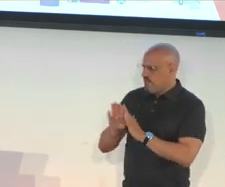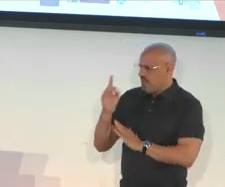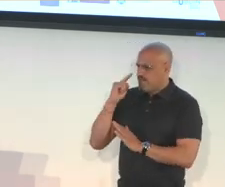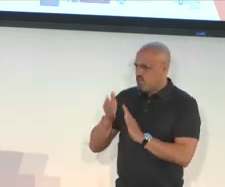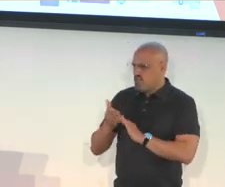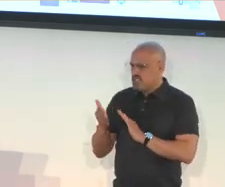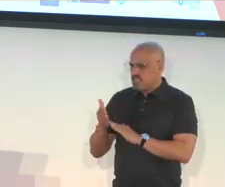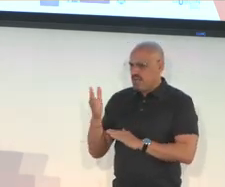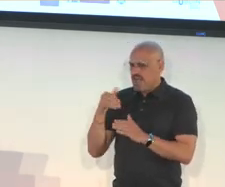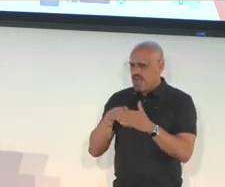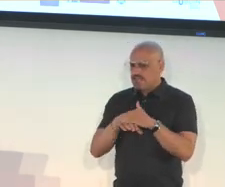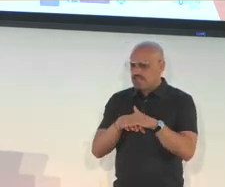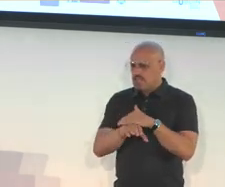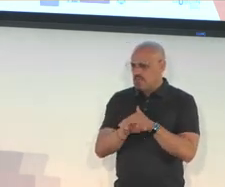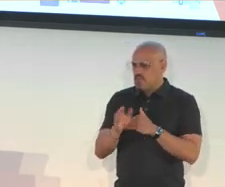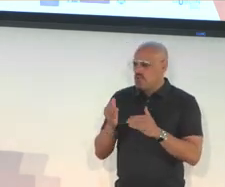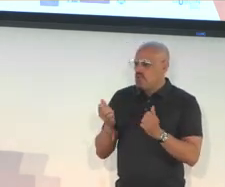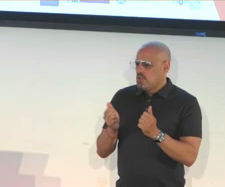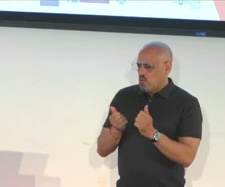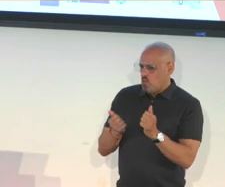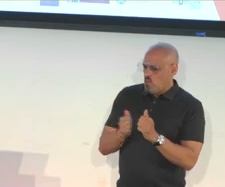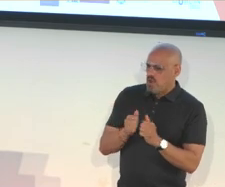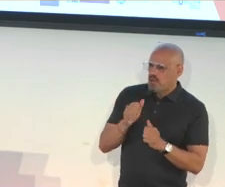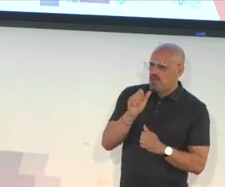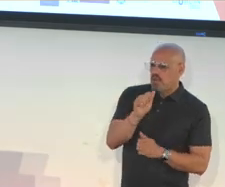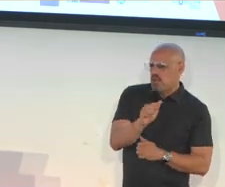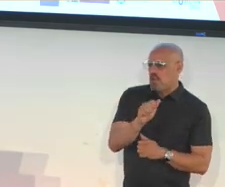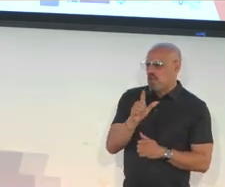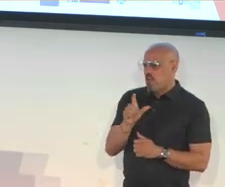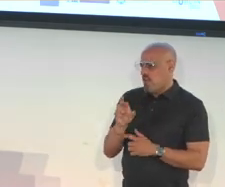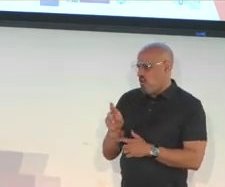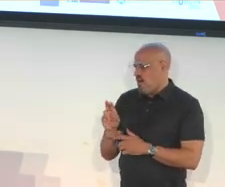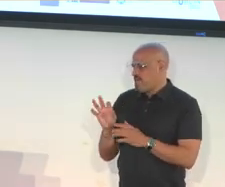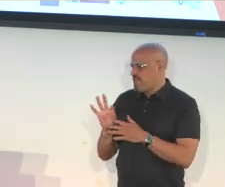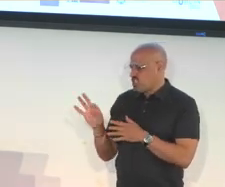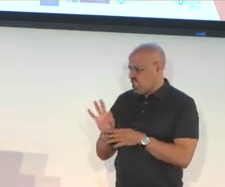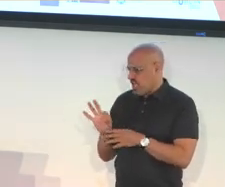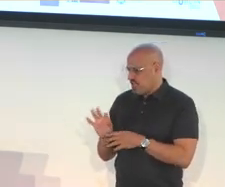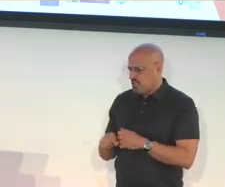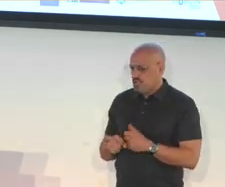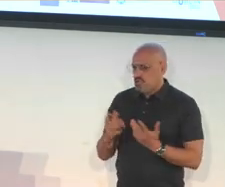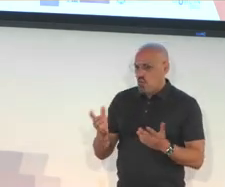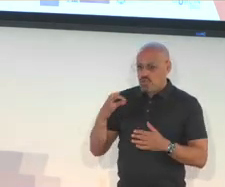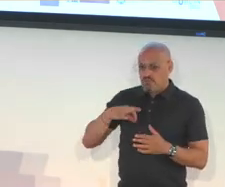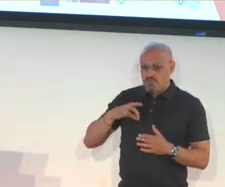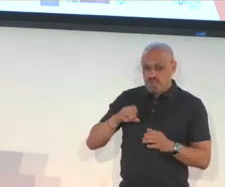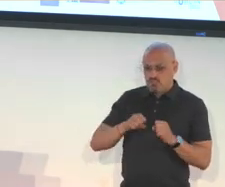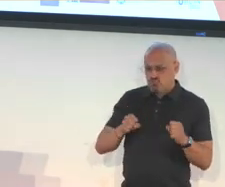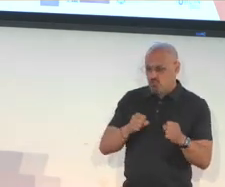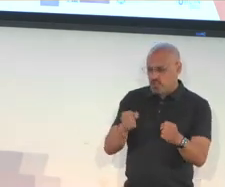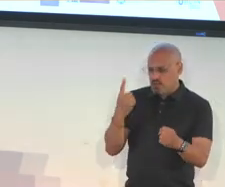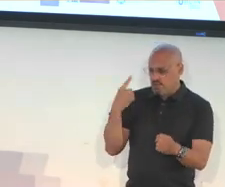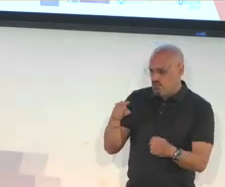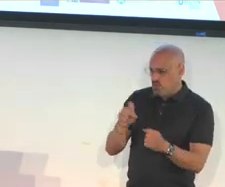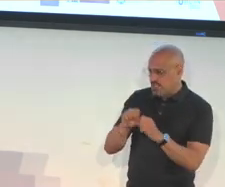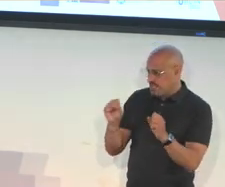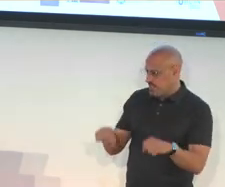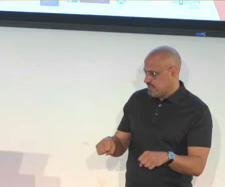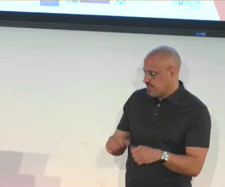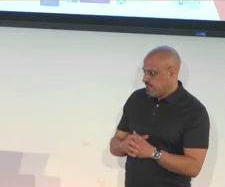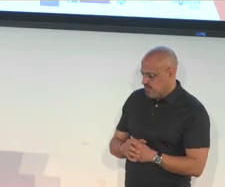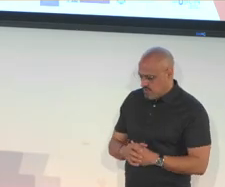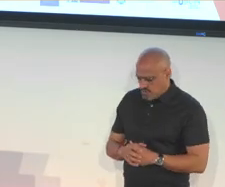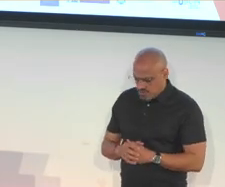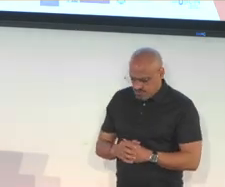facilitate accessibility through automated lip reading functionality? What is the evaluation strategy for ALR-supported XR systems in order to